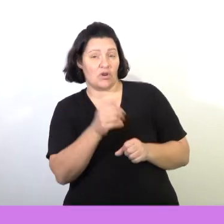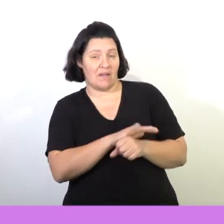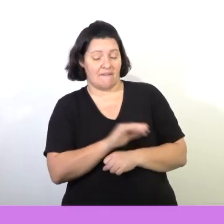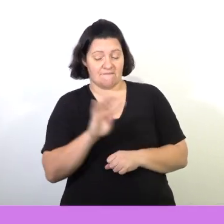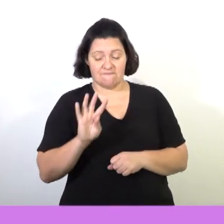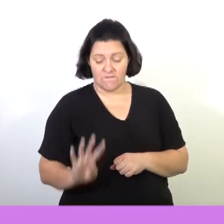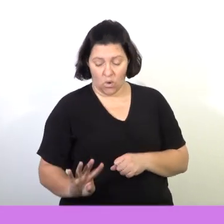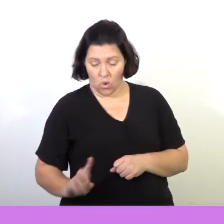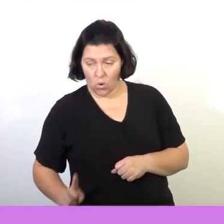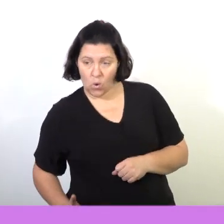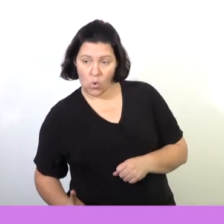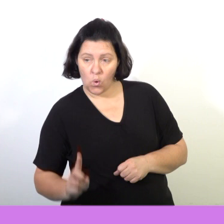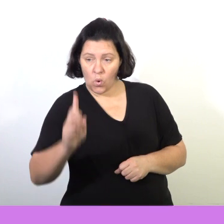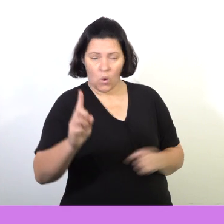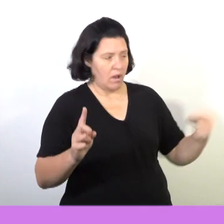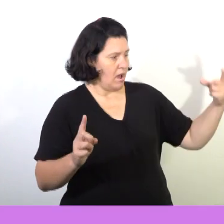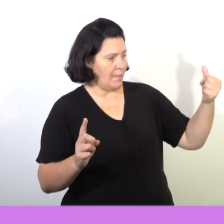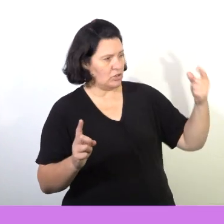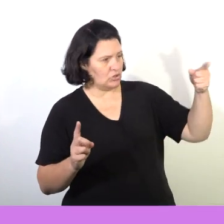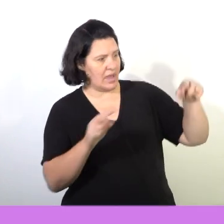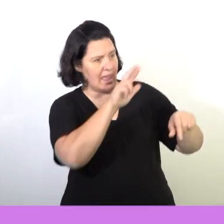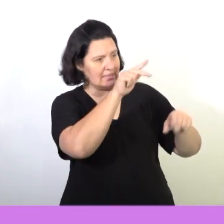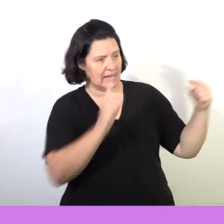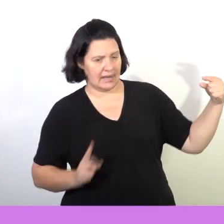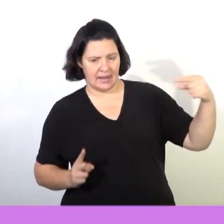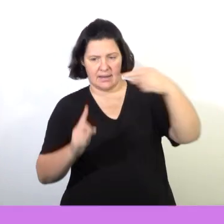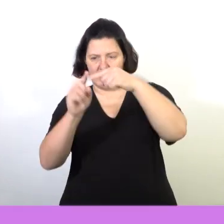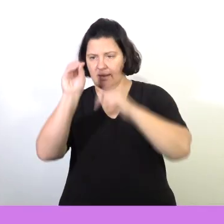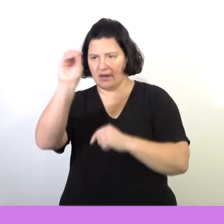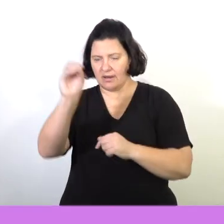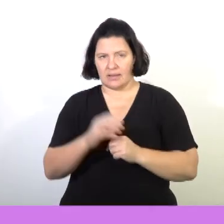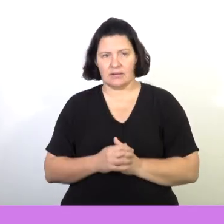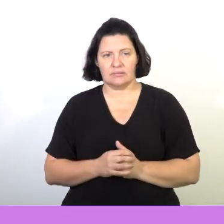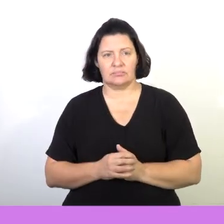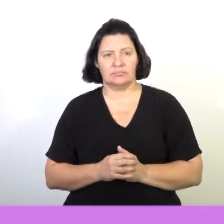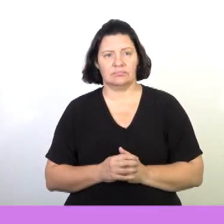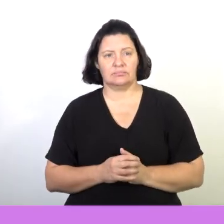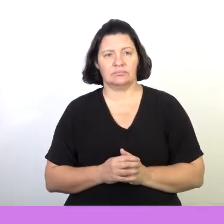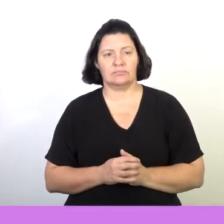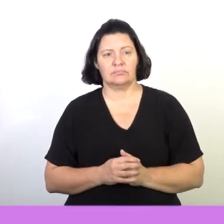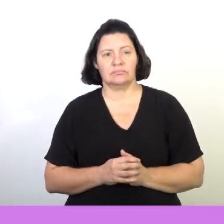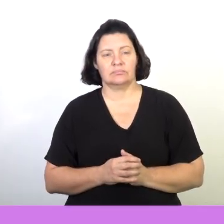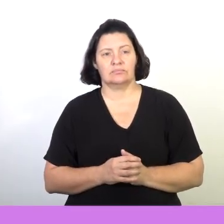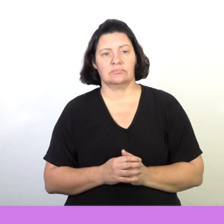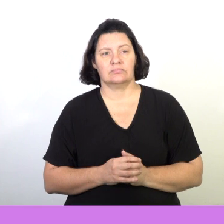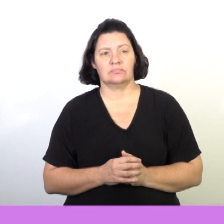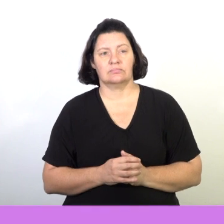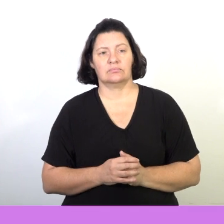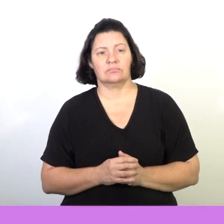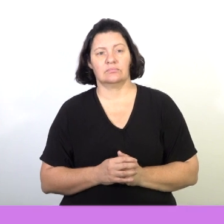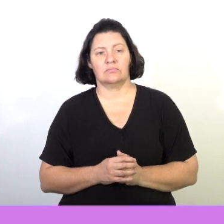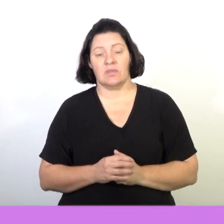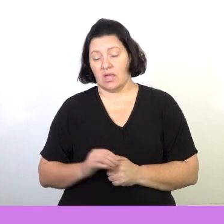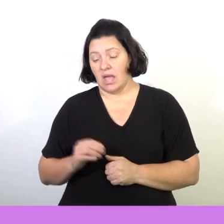phone covers is 4, it will cost Inga 18 rands. 18 rands is somewhere there. And